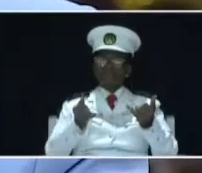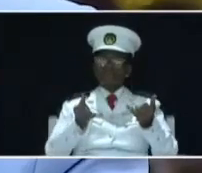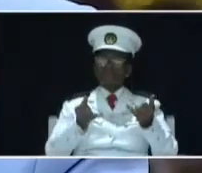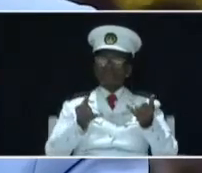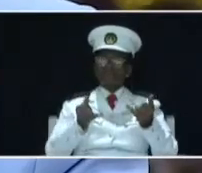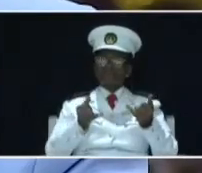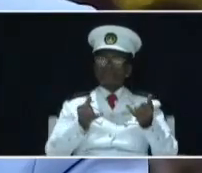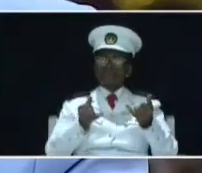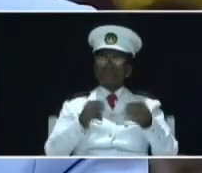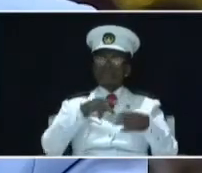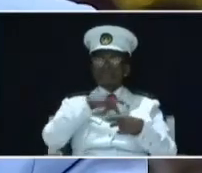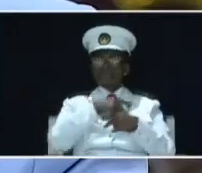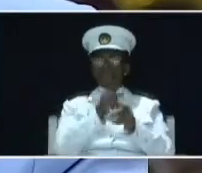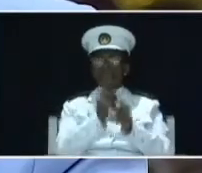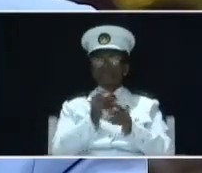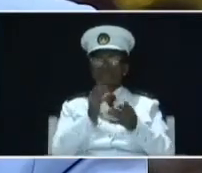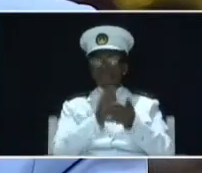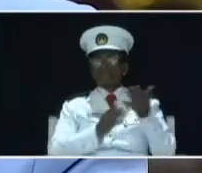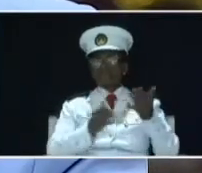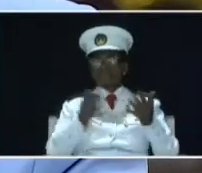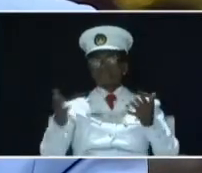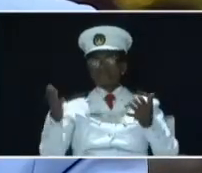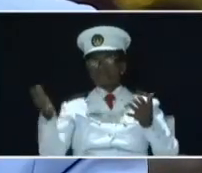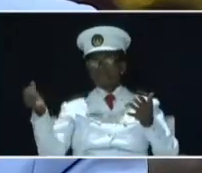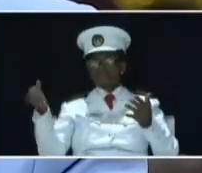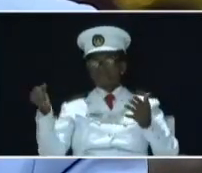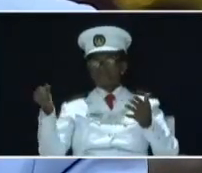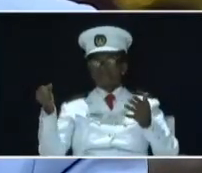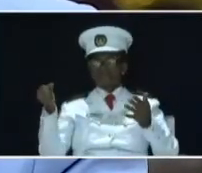performs certain things